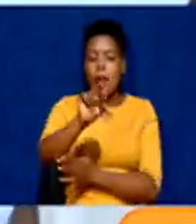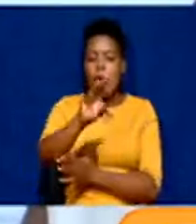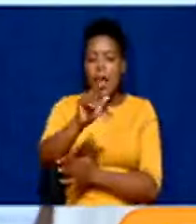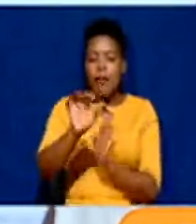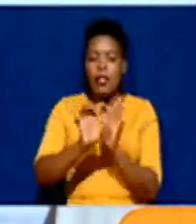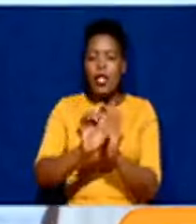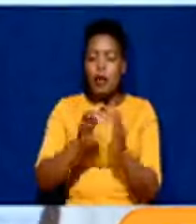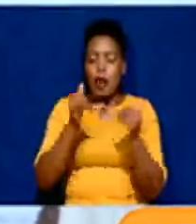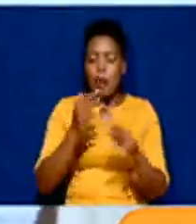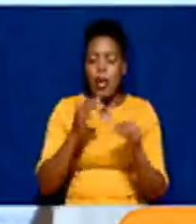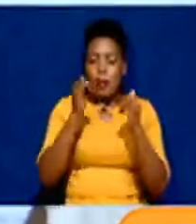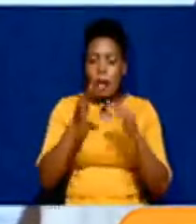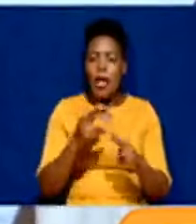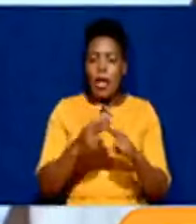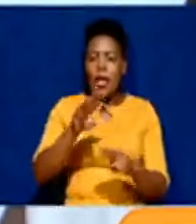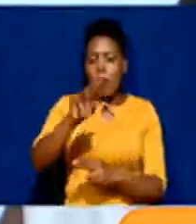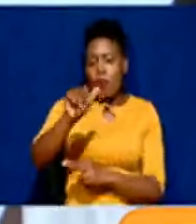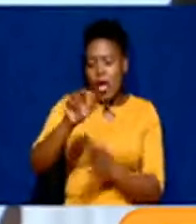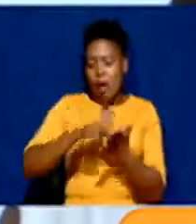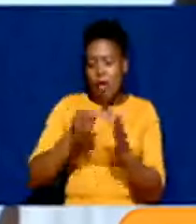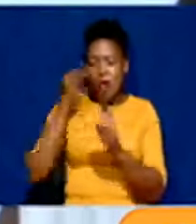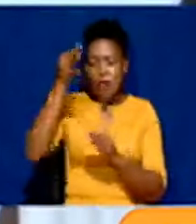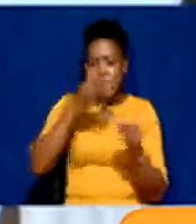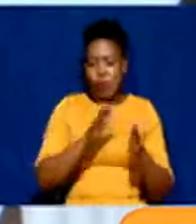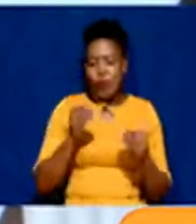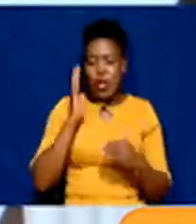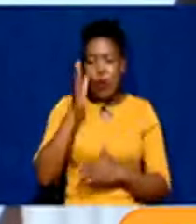Kwa hivyo yamaanisha nafasi zikiwepo kwao kwa muda mrefu, na vile